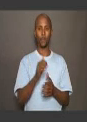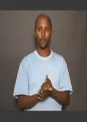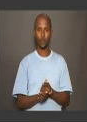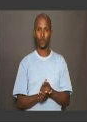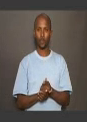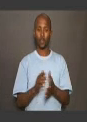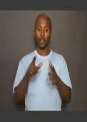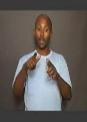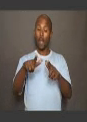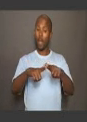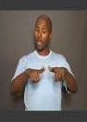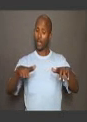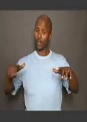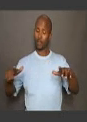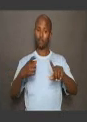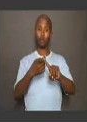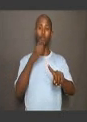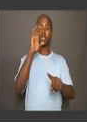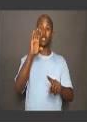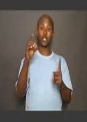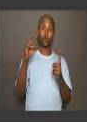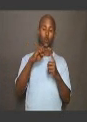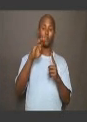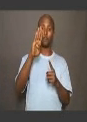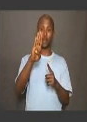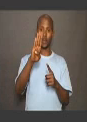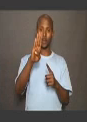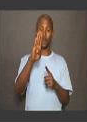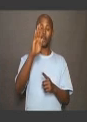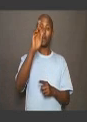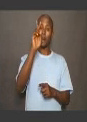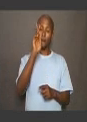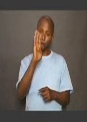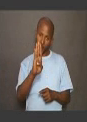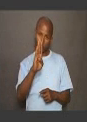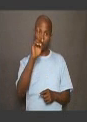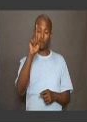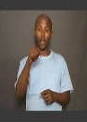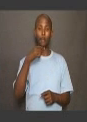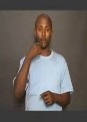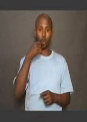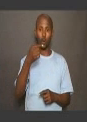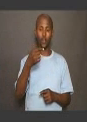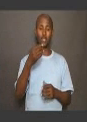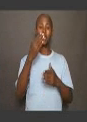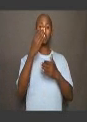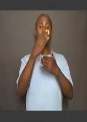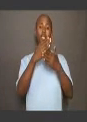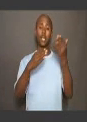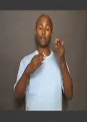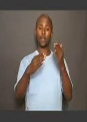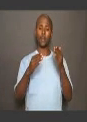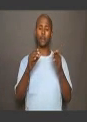Lines from C to B and B prime are called